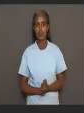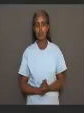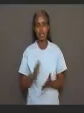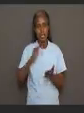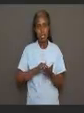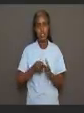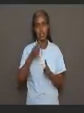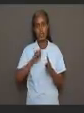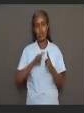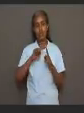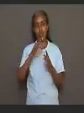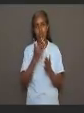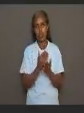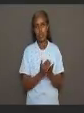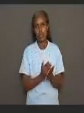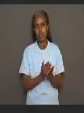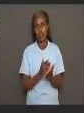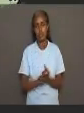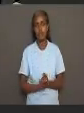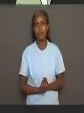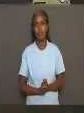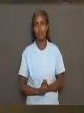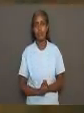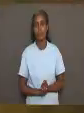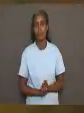Let's get back to our lesson.